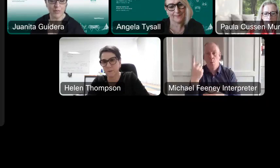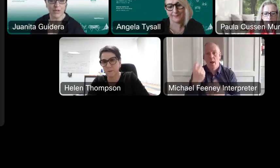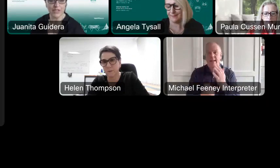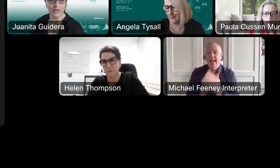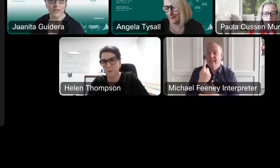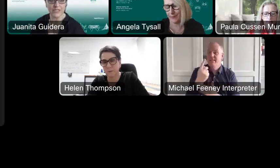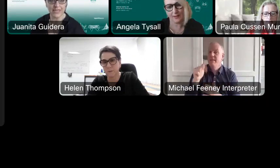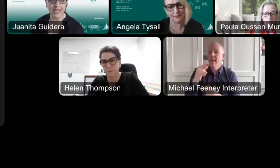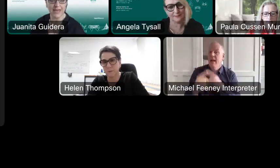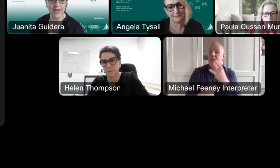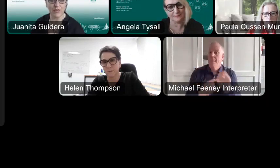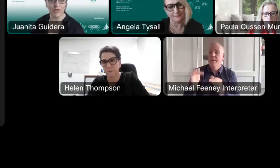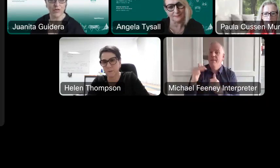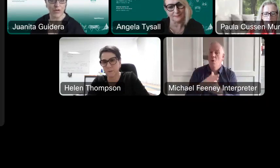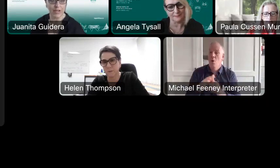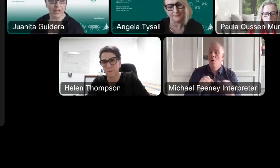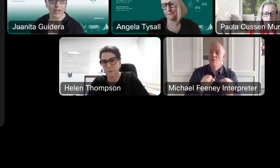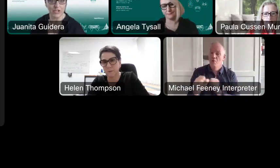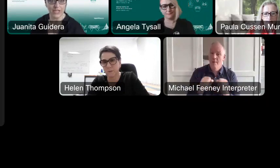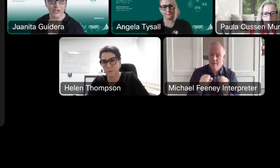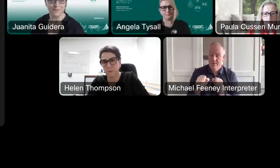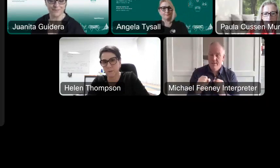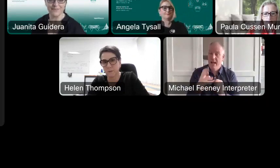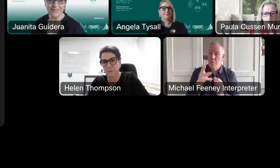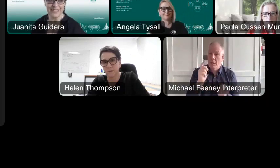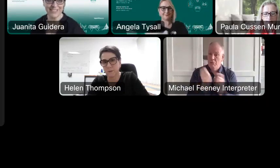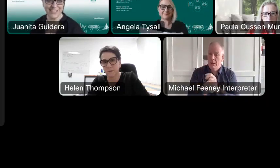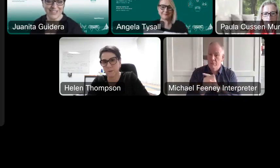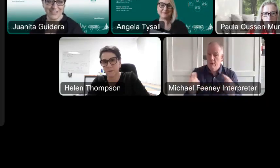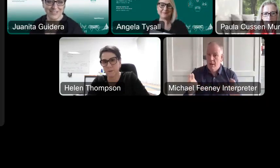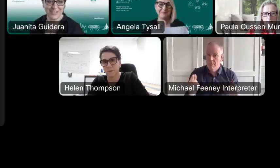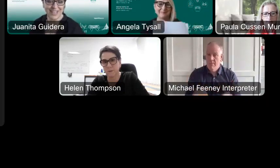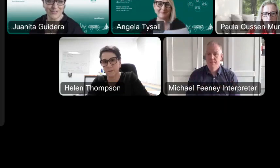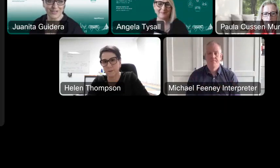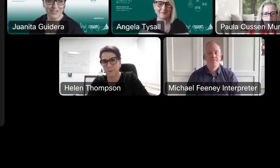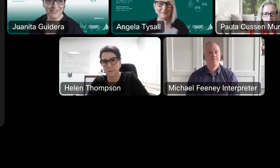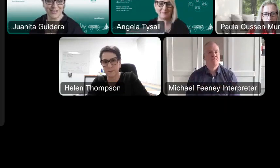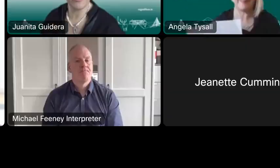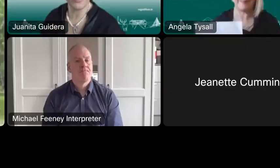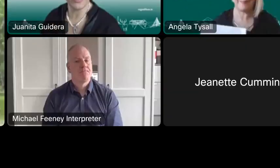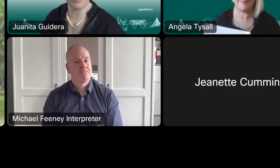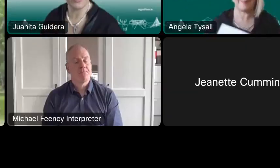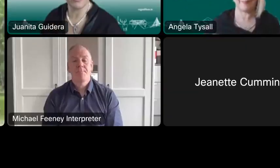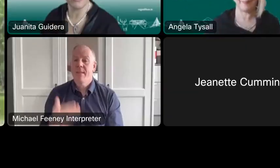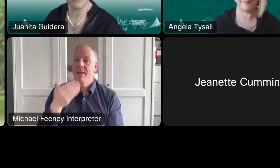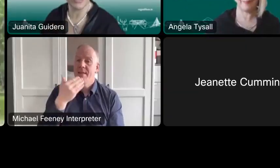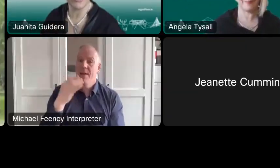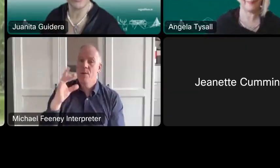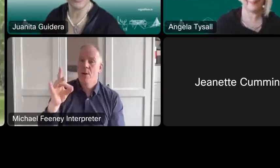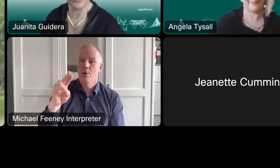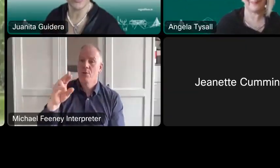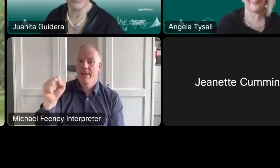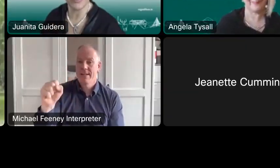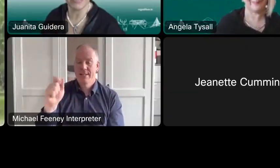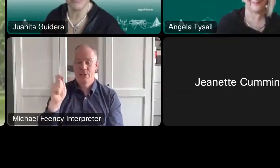up within services, and how or if that will change. And thank you to Chris for supporting us in the changes